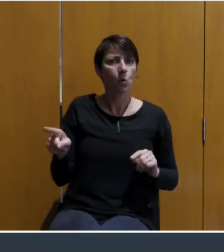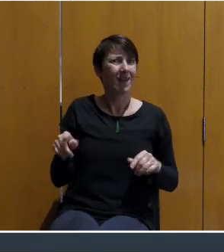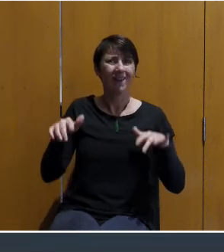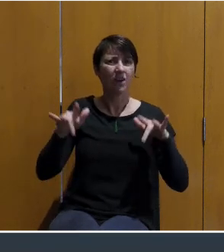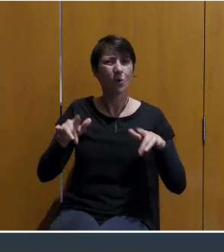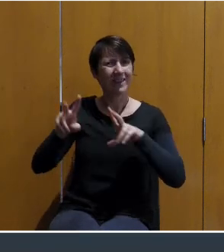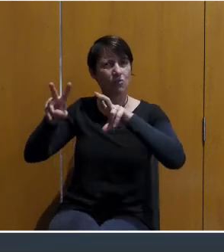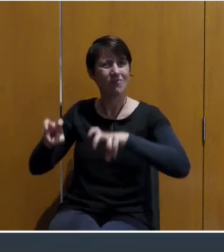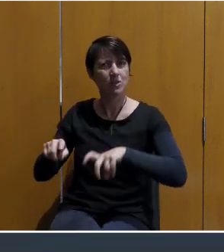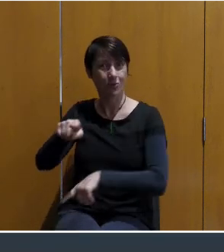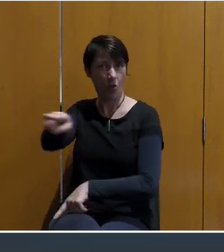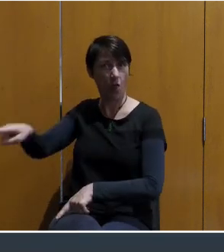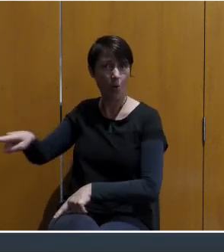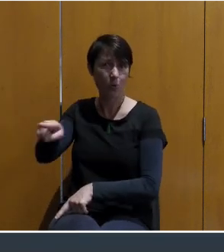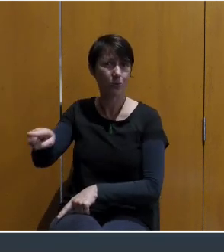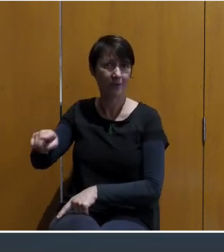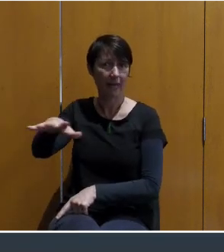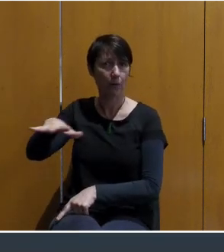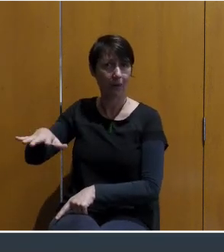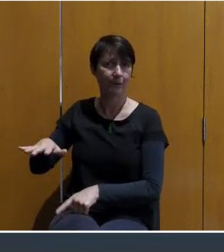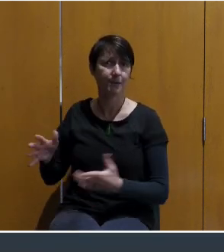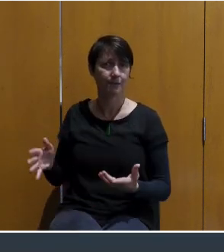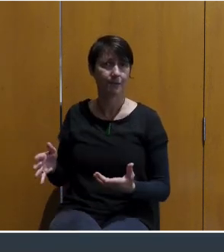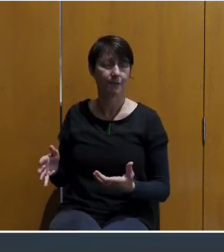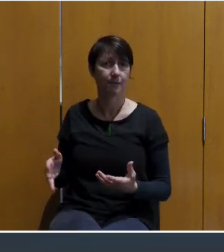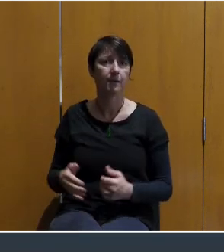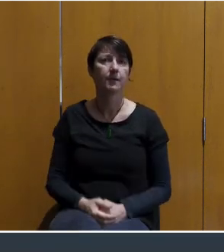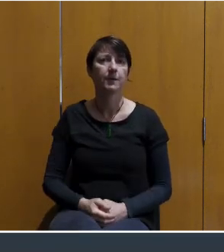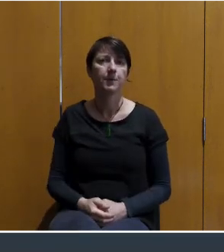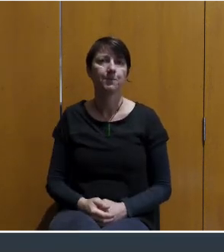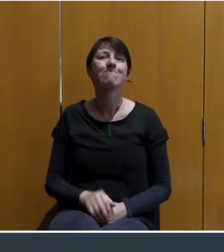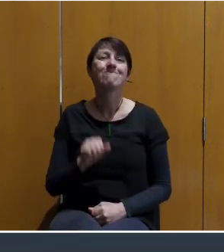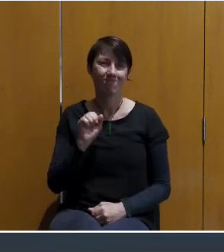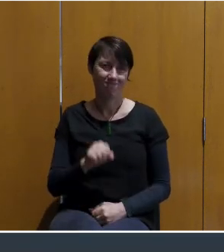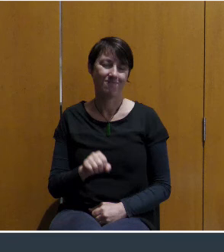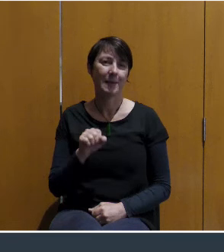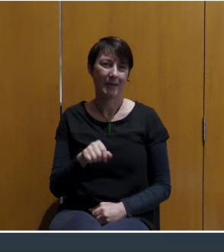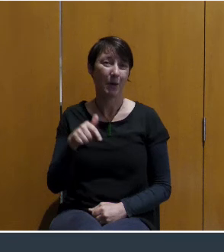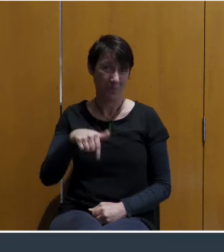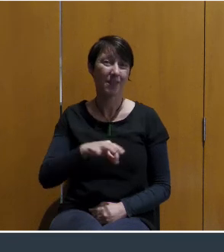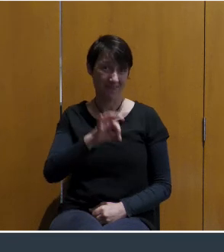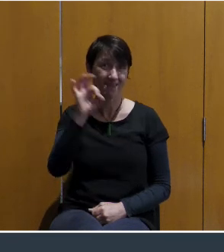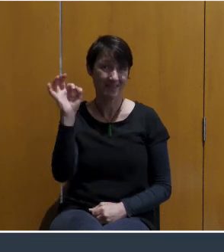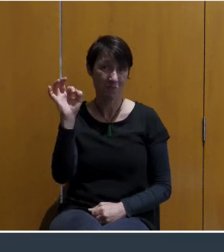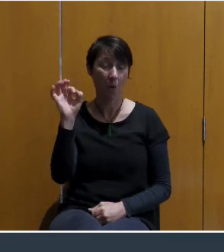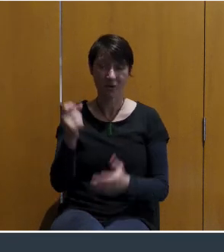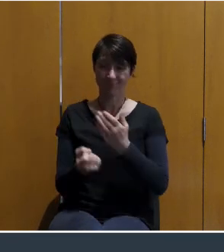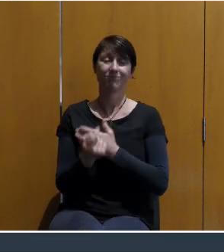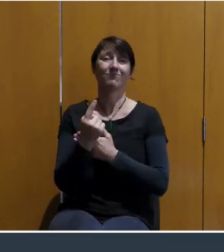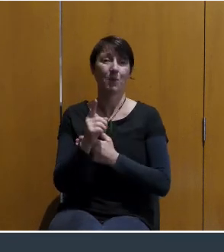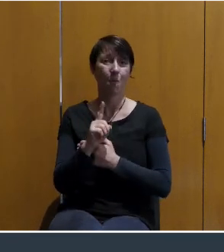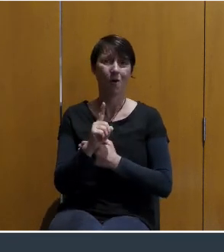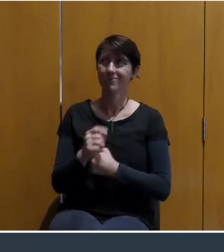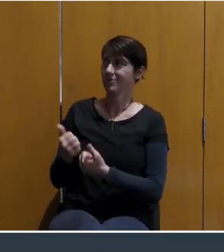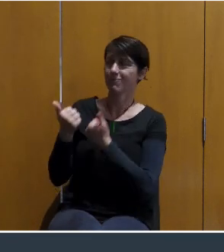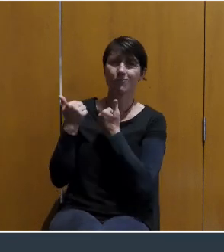help with that one. Sure. So this is something that we've come up with this morning as a result of some really good submissions